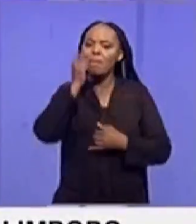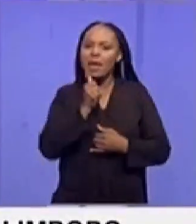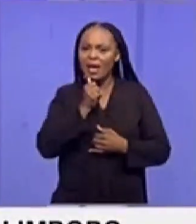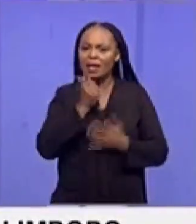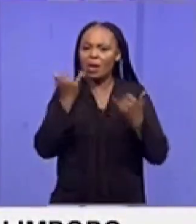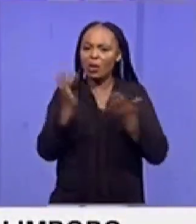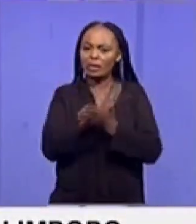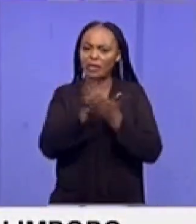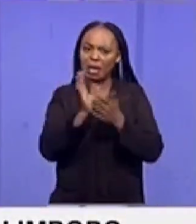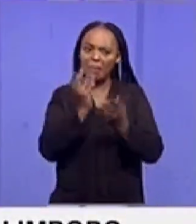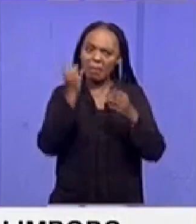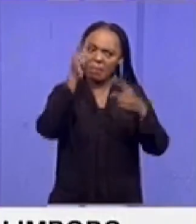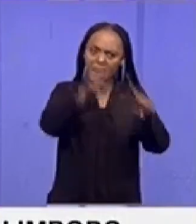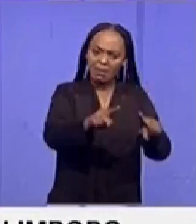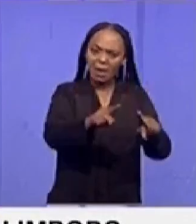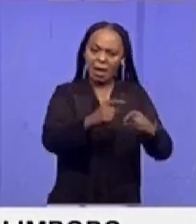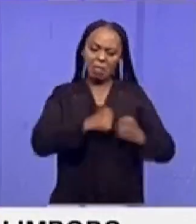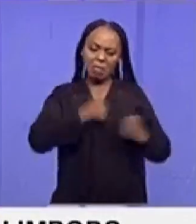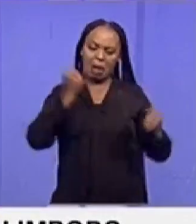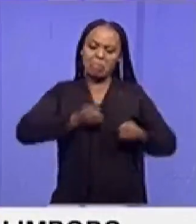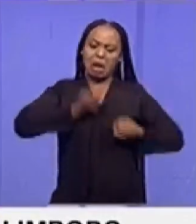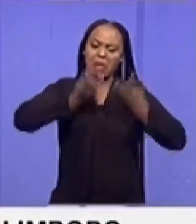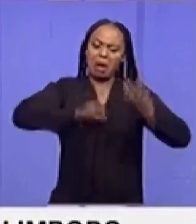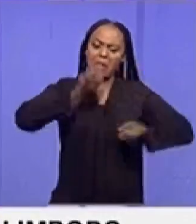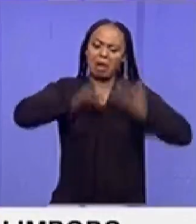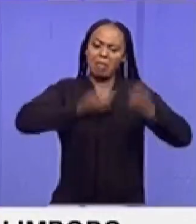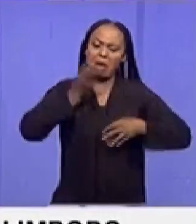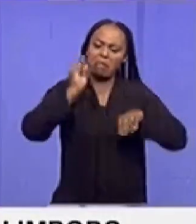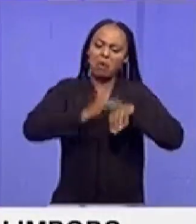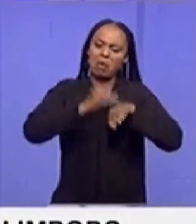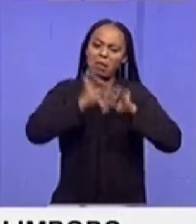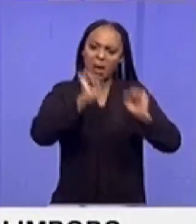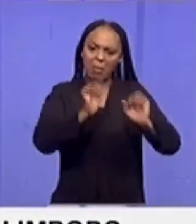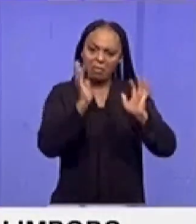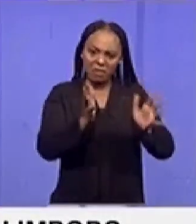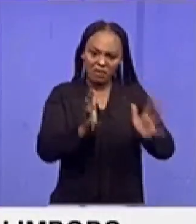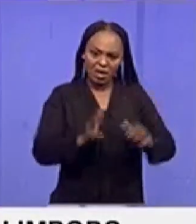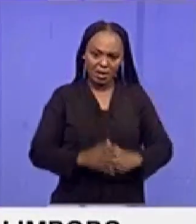ba šetšeng ba tlile go lena go tla go ala mathata ao ba kopana le ona bophelong